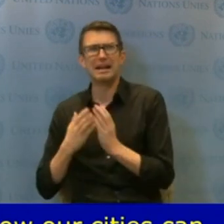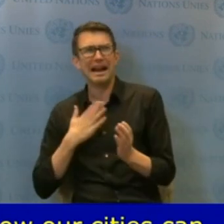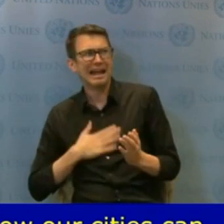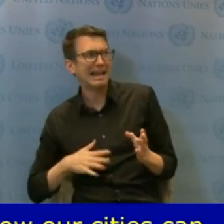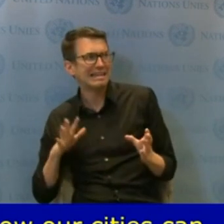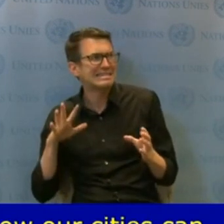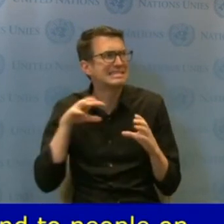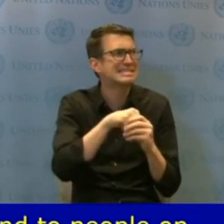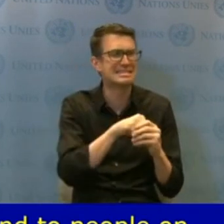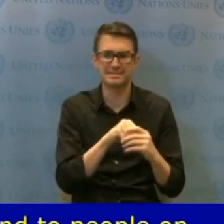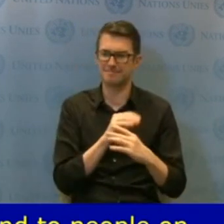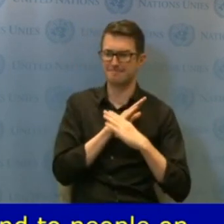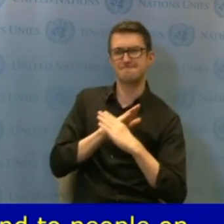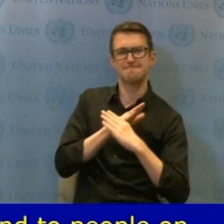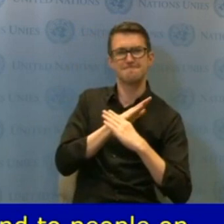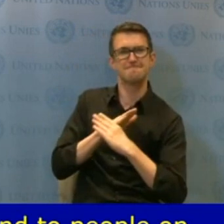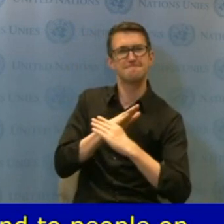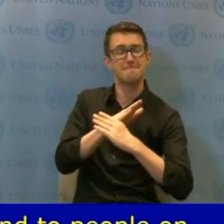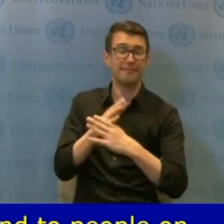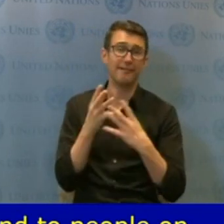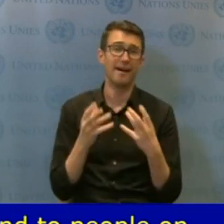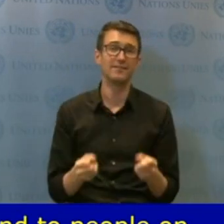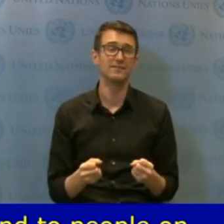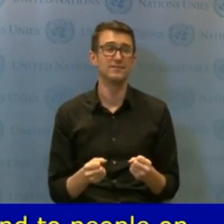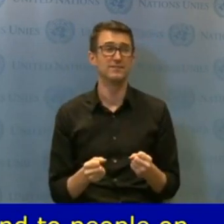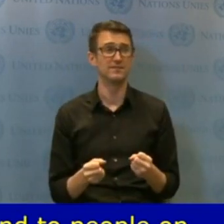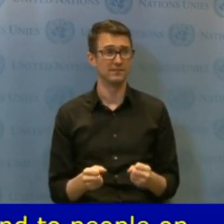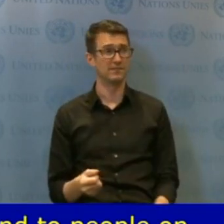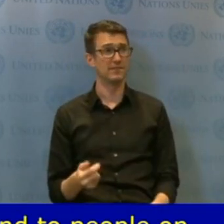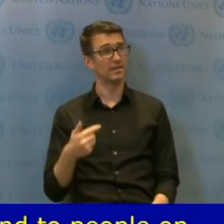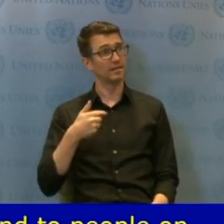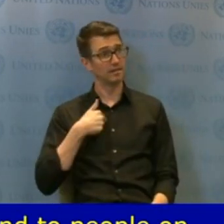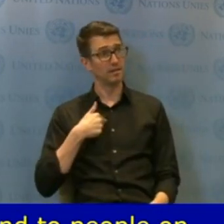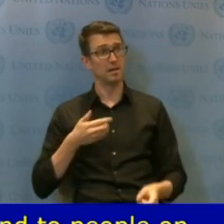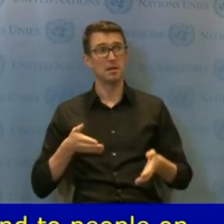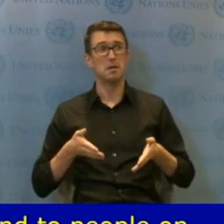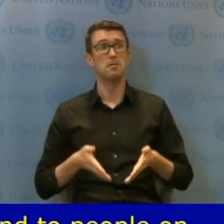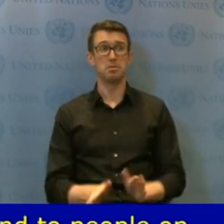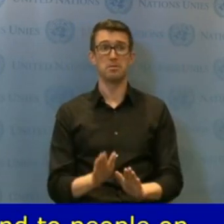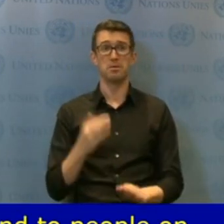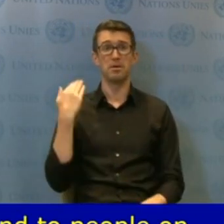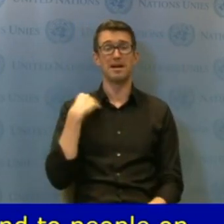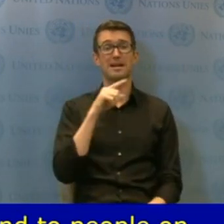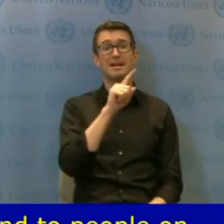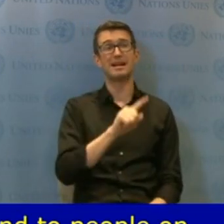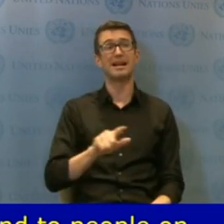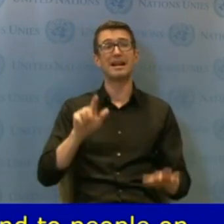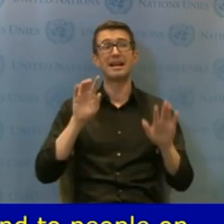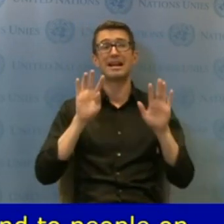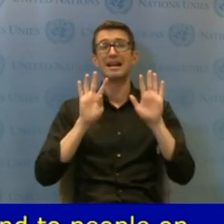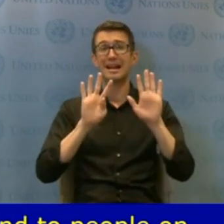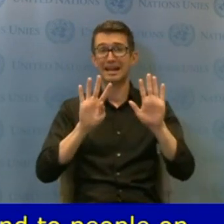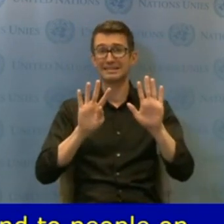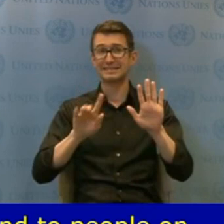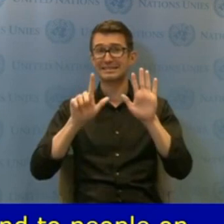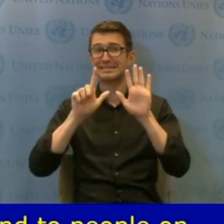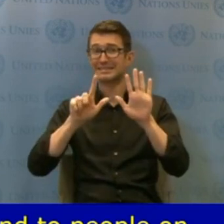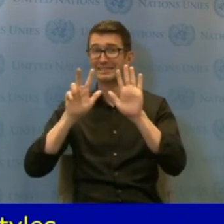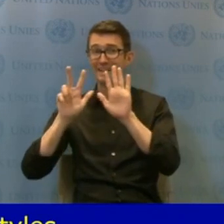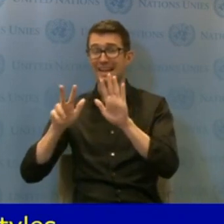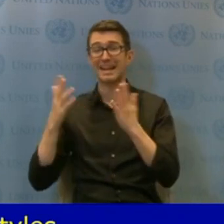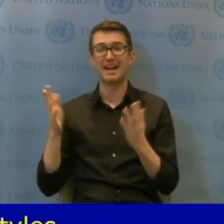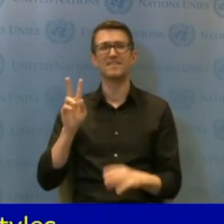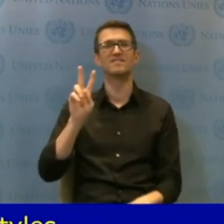Venezuela in 1978, and by the time my parents took me to the first grade, no school